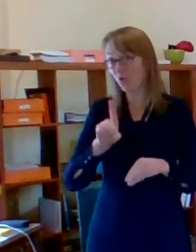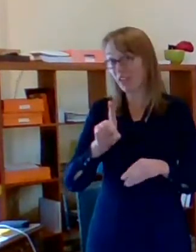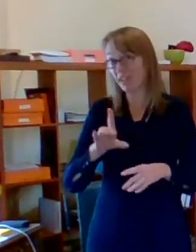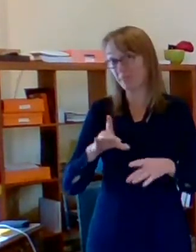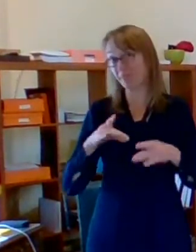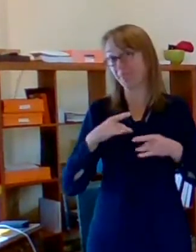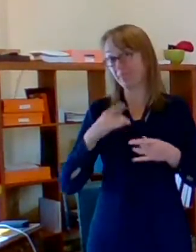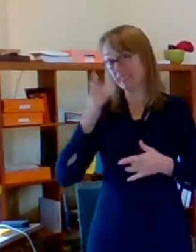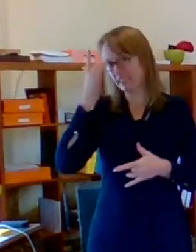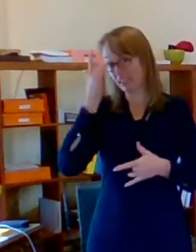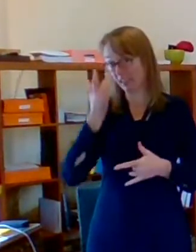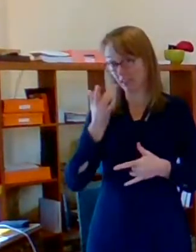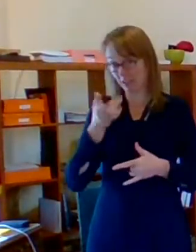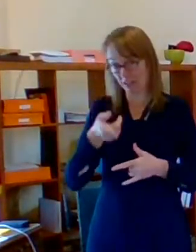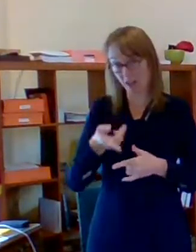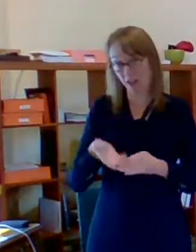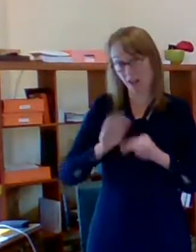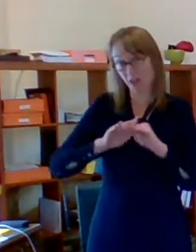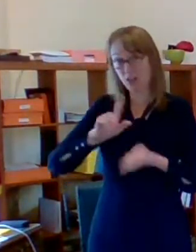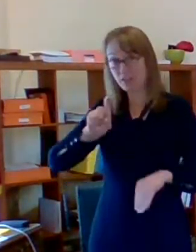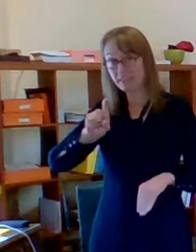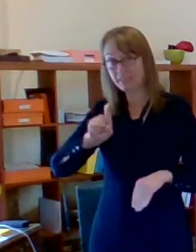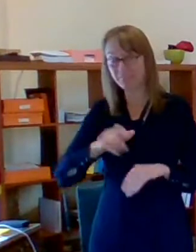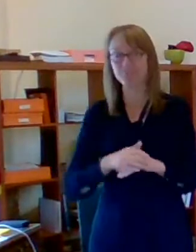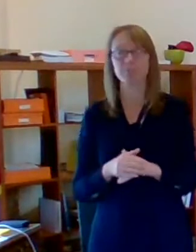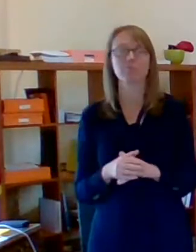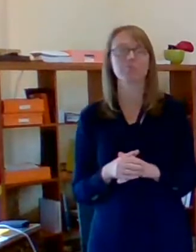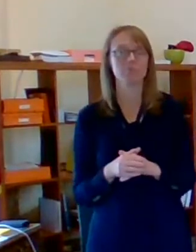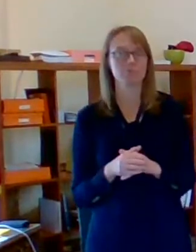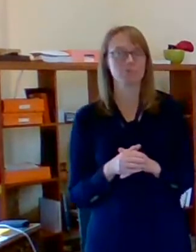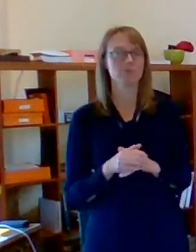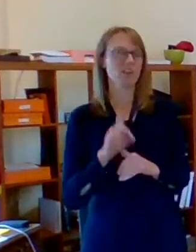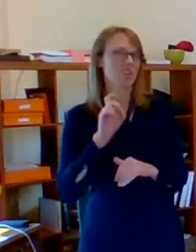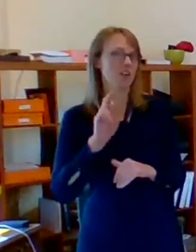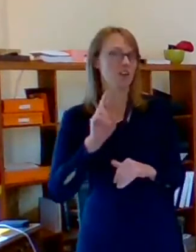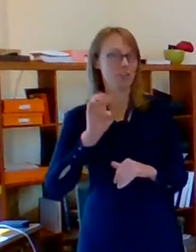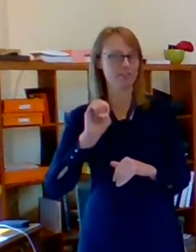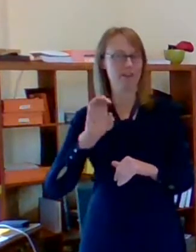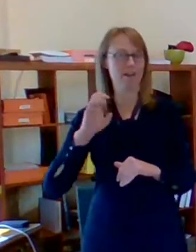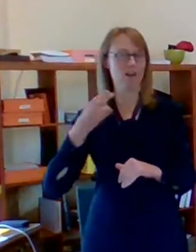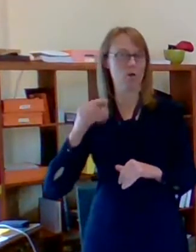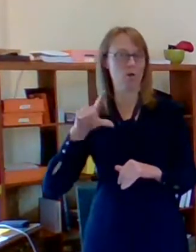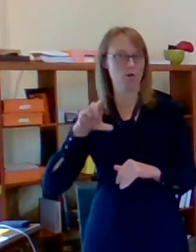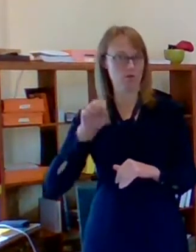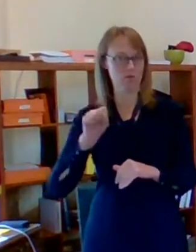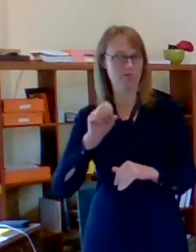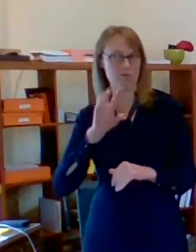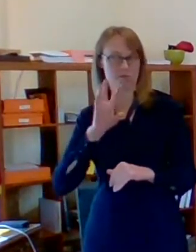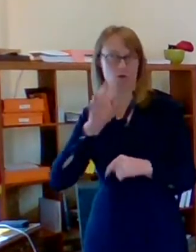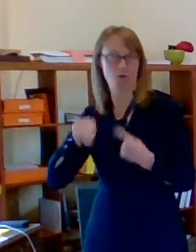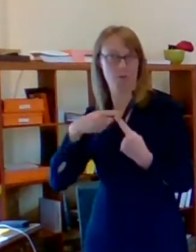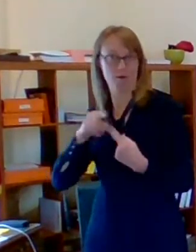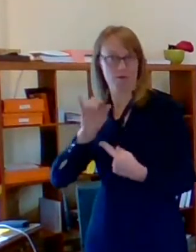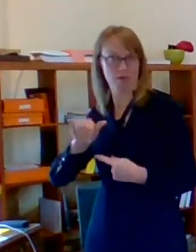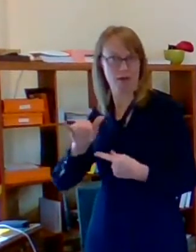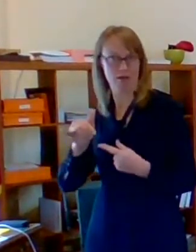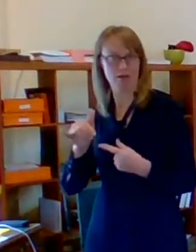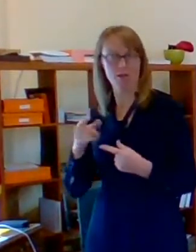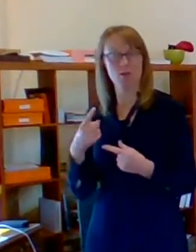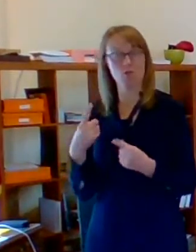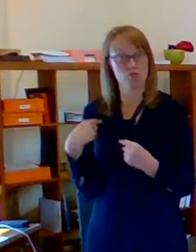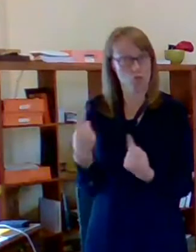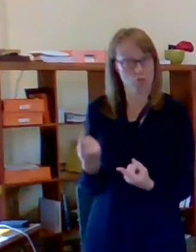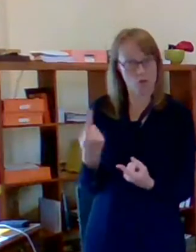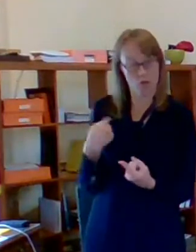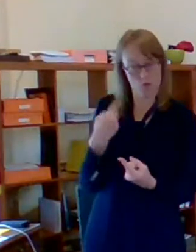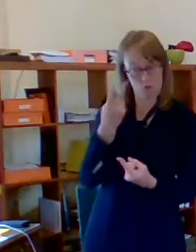not had large outbreaks in our schools at this point in time, and we hope that we don't. Dr. Eccles and his team have worked very